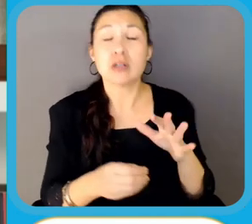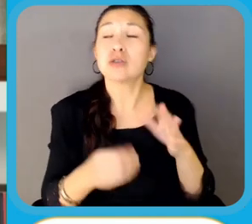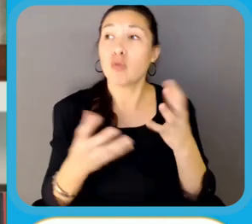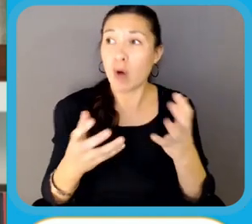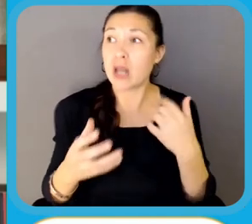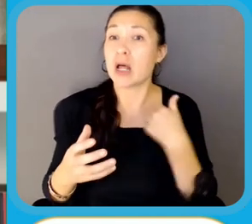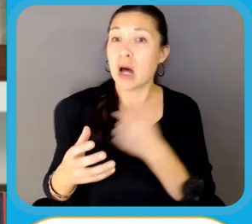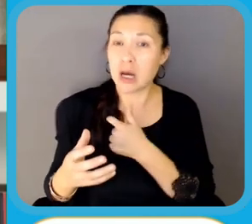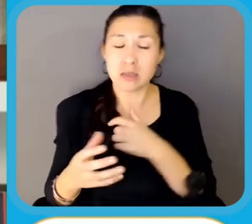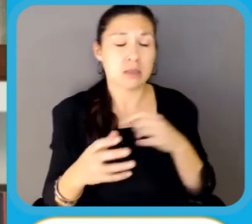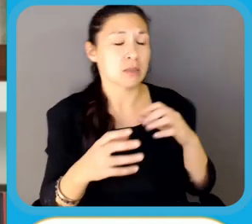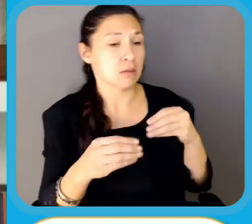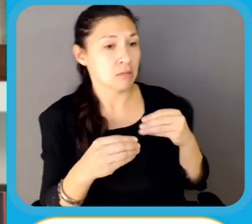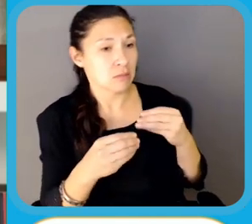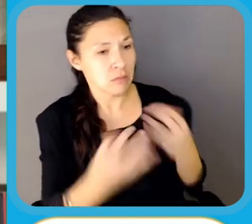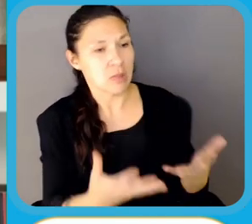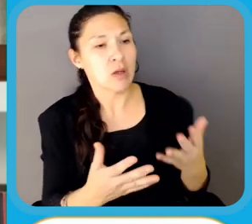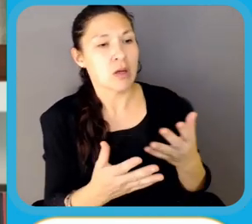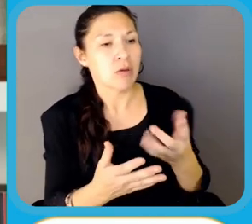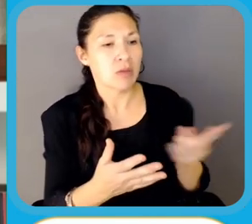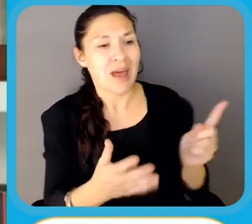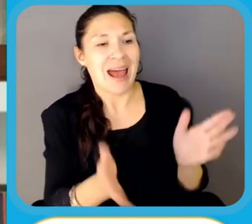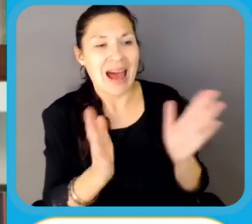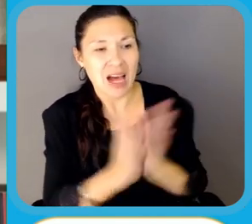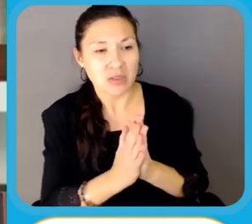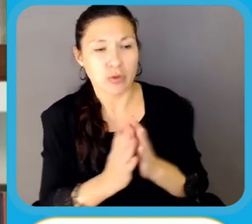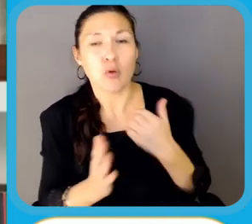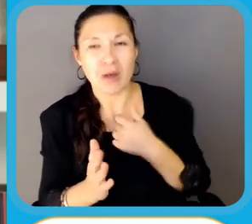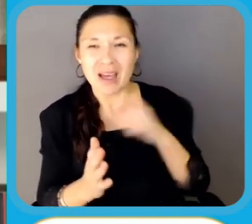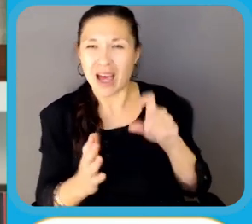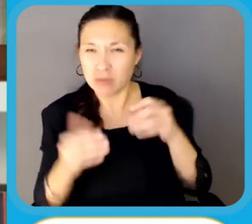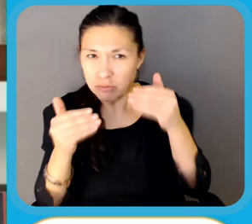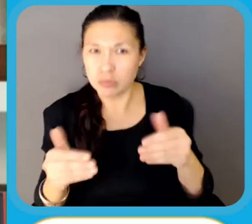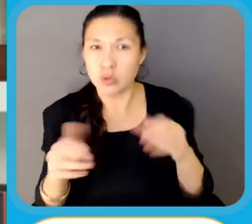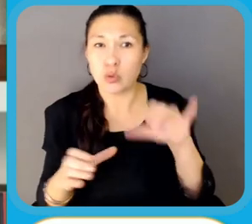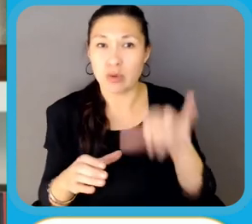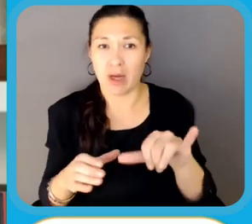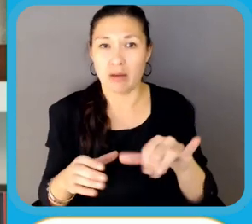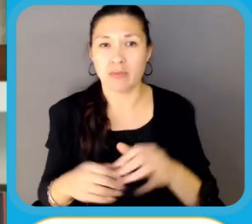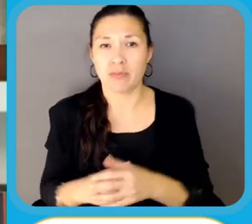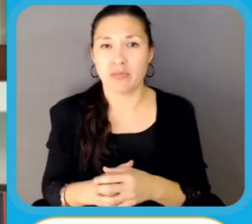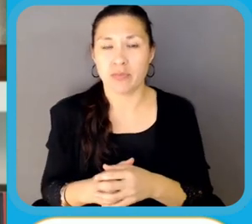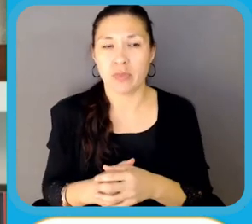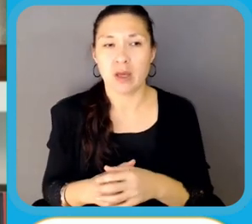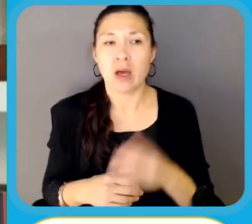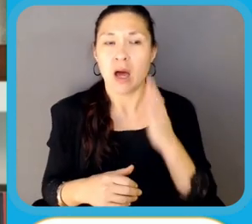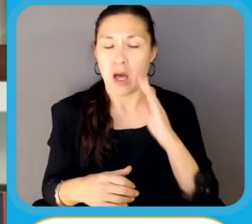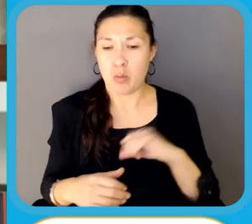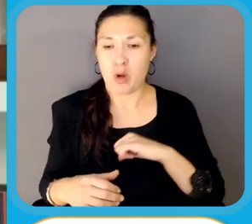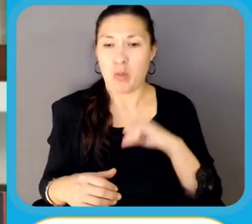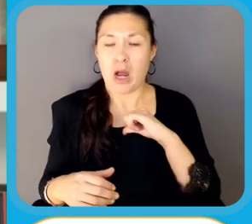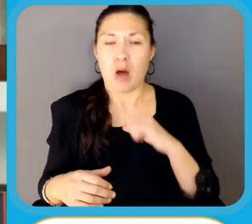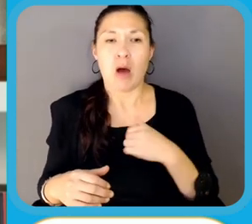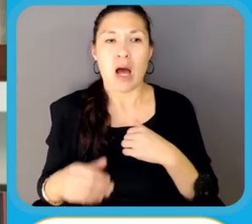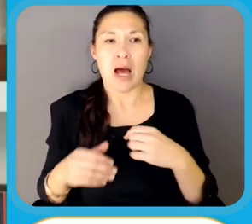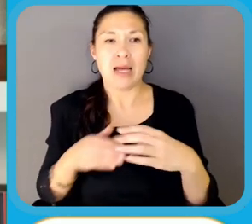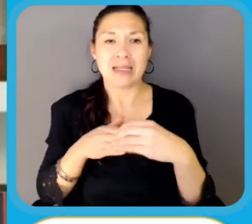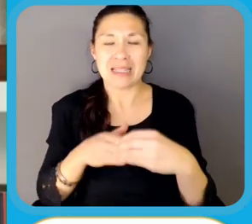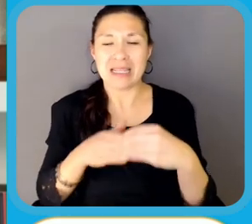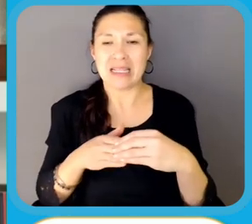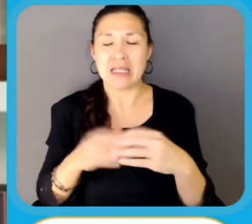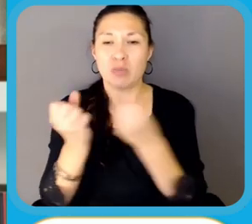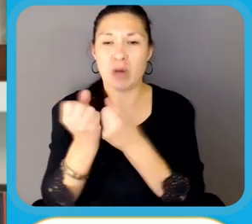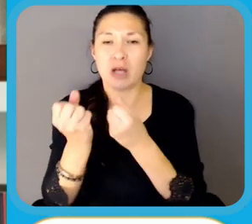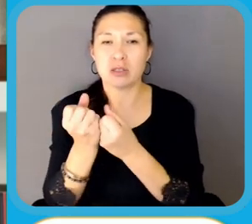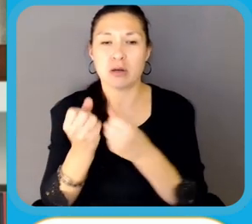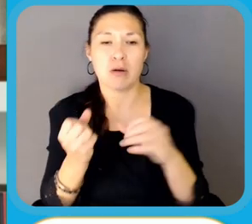we must deliver for them. Now, you all know that I'm the proud lead sponsor of Medicare for All in the House, and